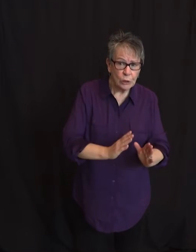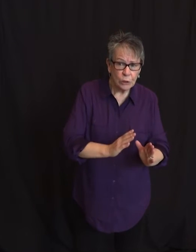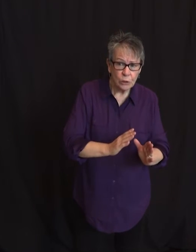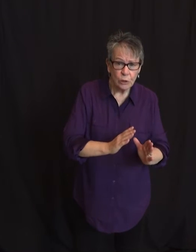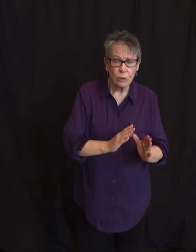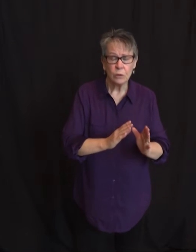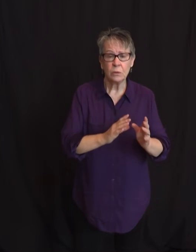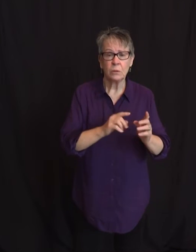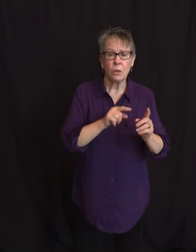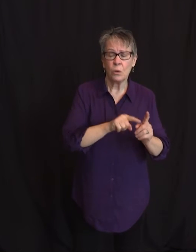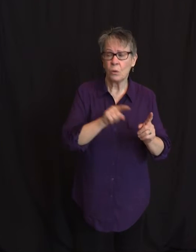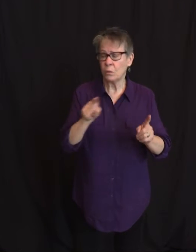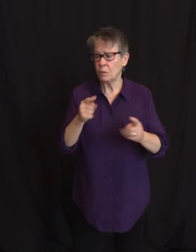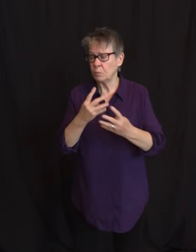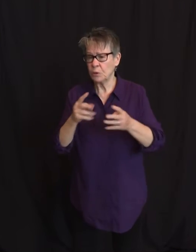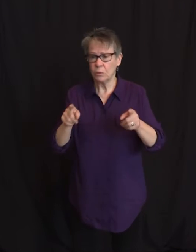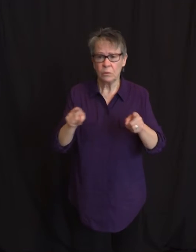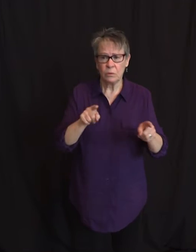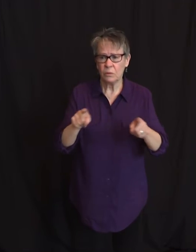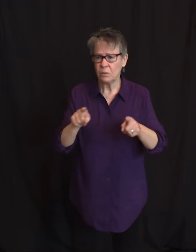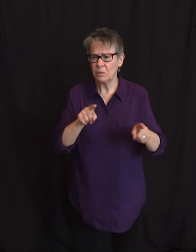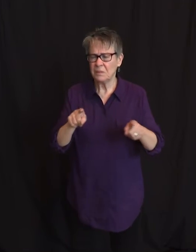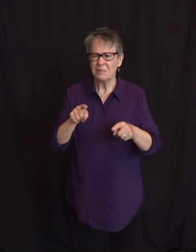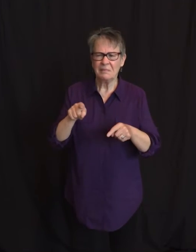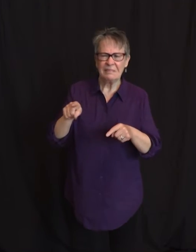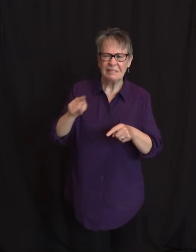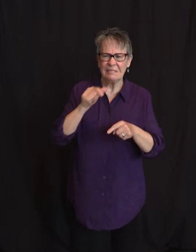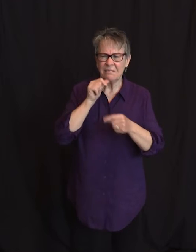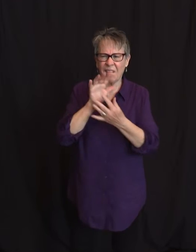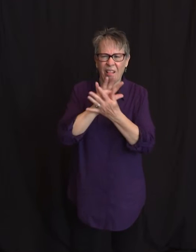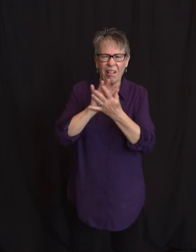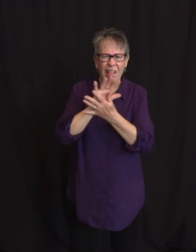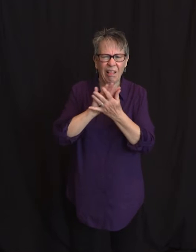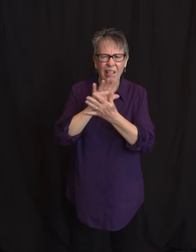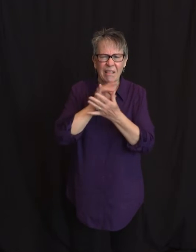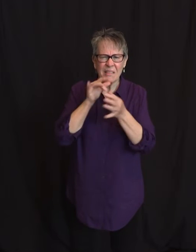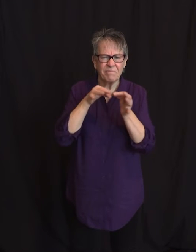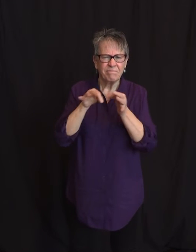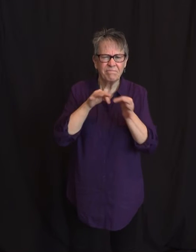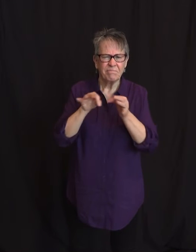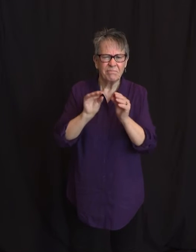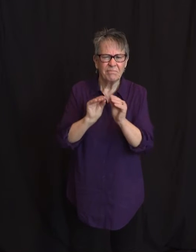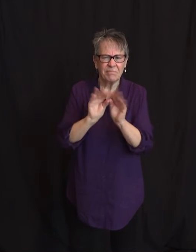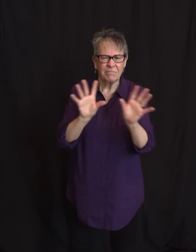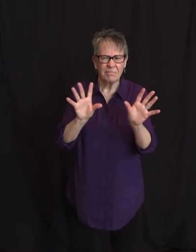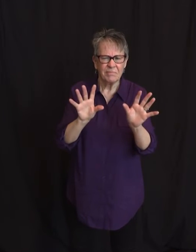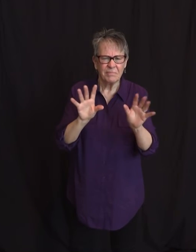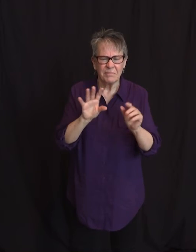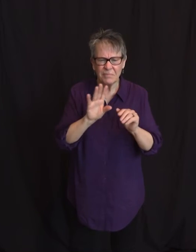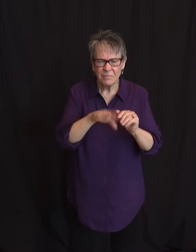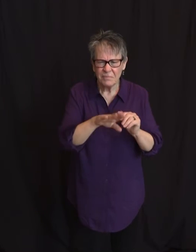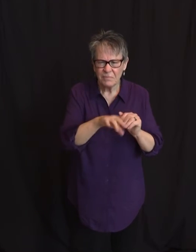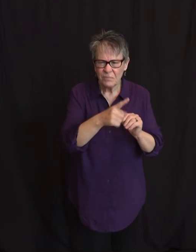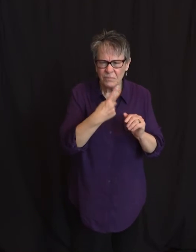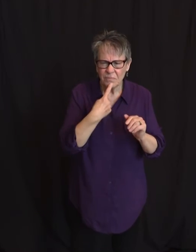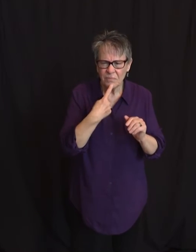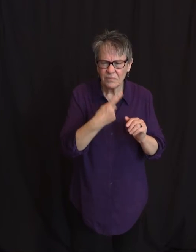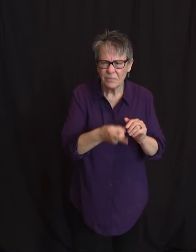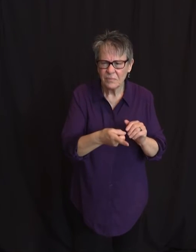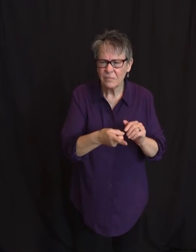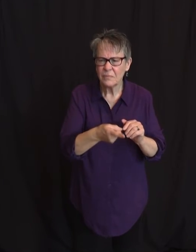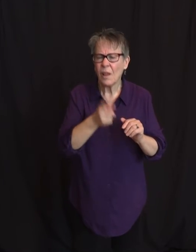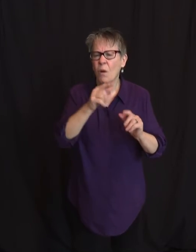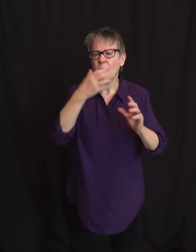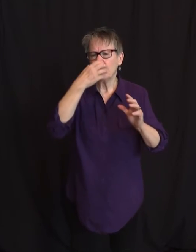no? I don't think so. Ed, do you? It's I'll give you, while Ed's getting his mask off, I think the least